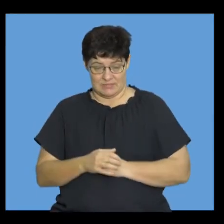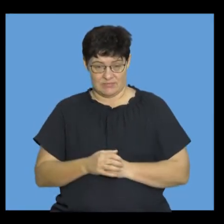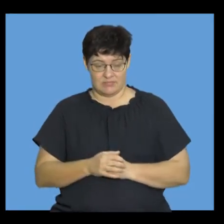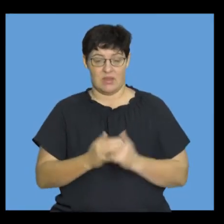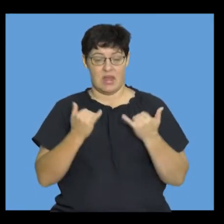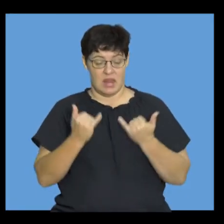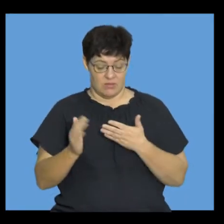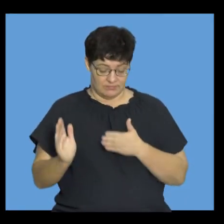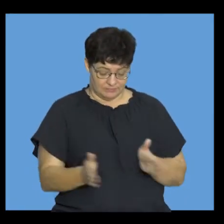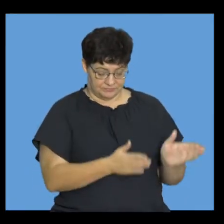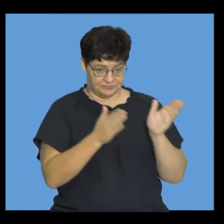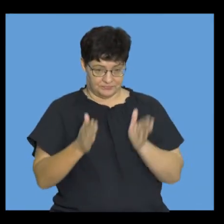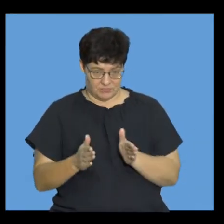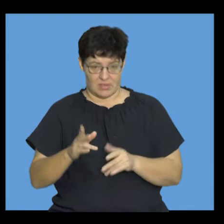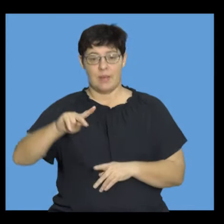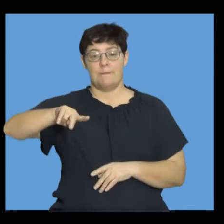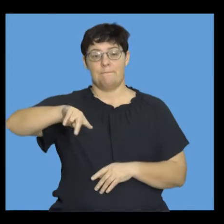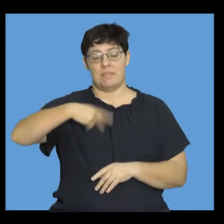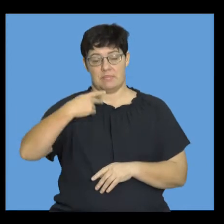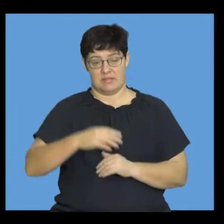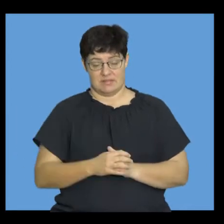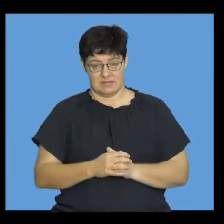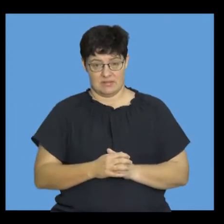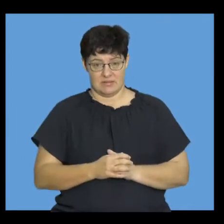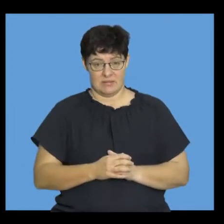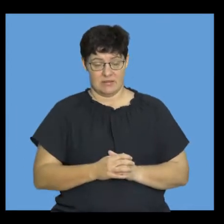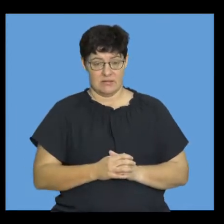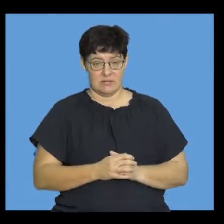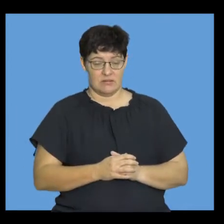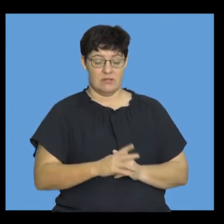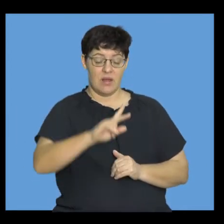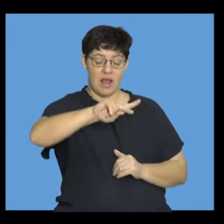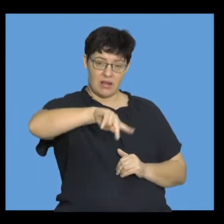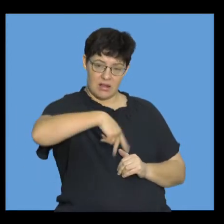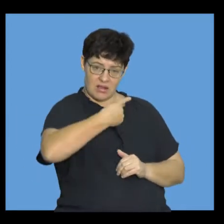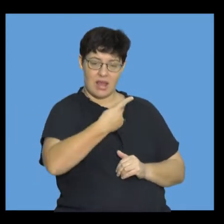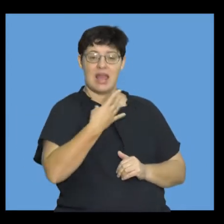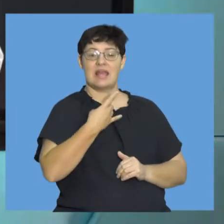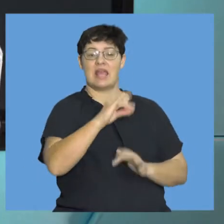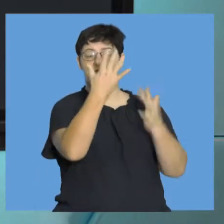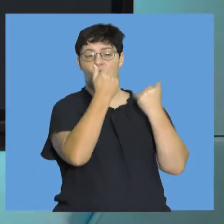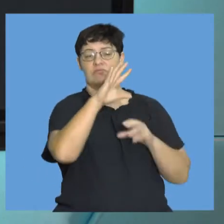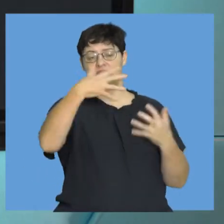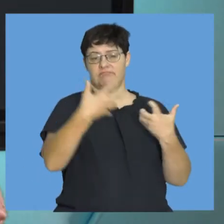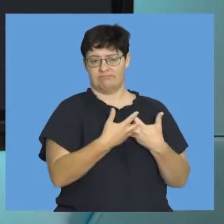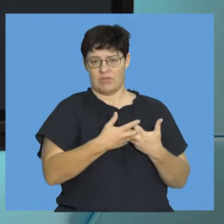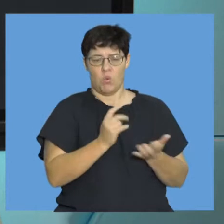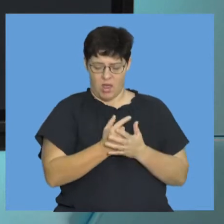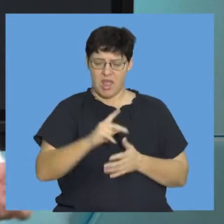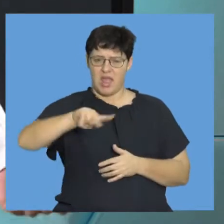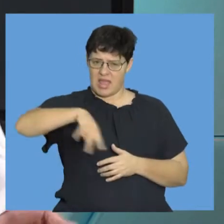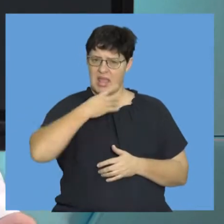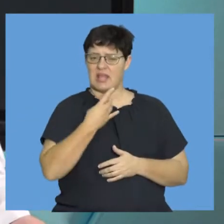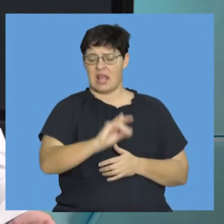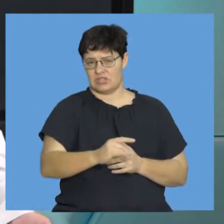payments. Obviously, your cash payments would just slot into your cash budget because it's your cash payment